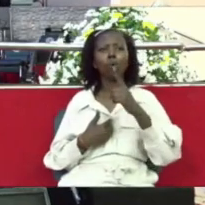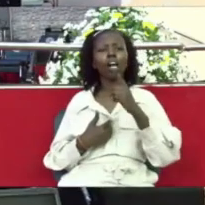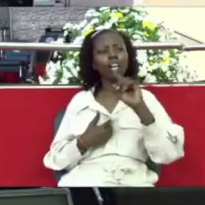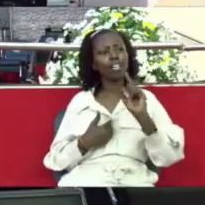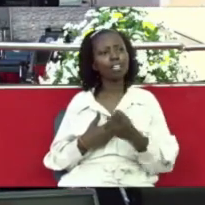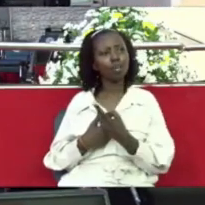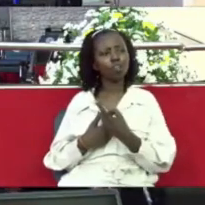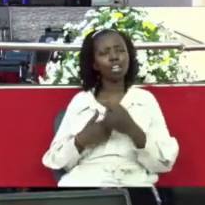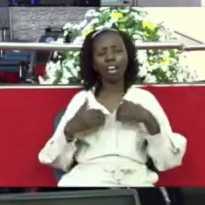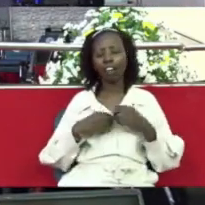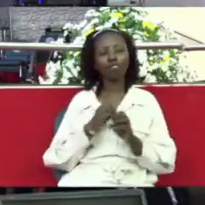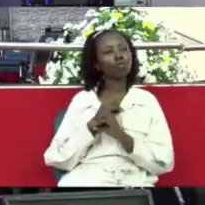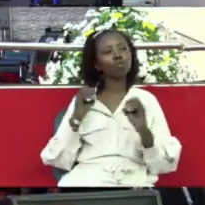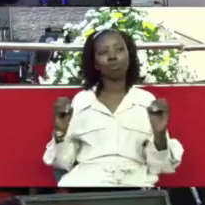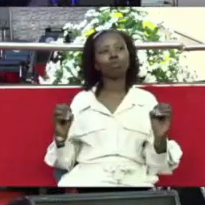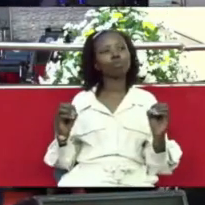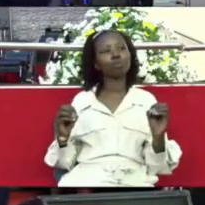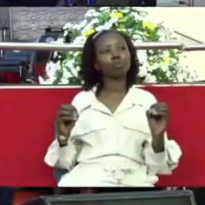100,000.